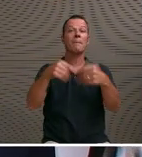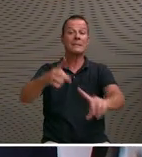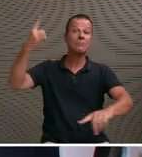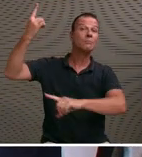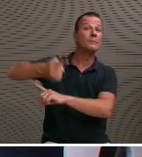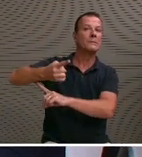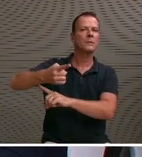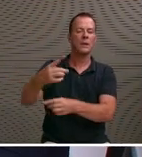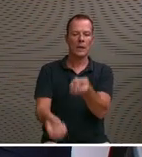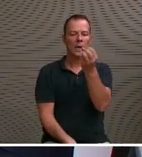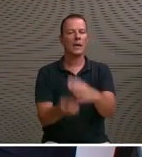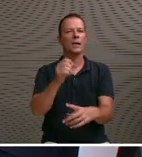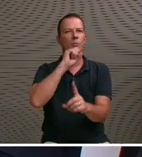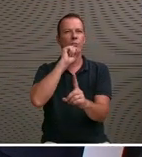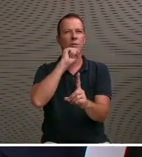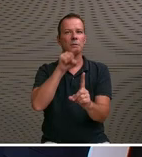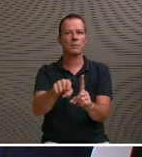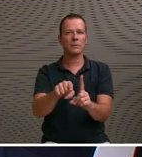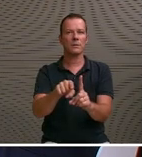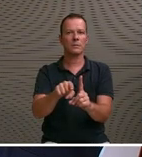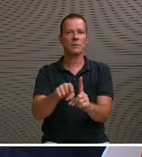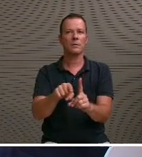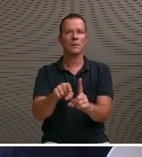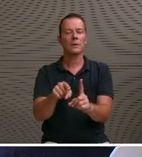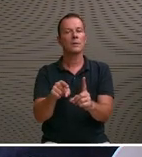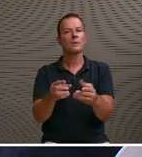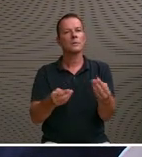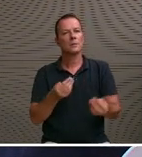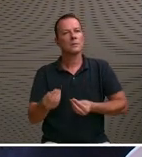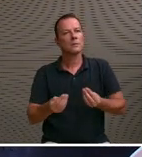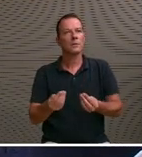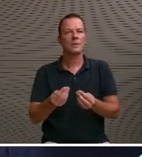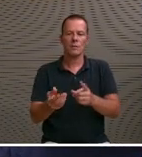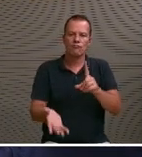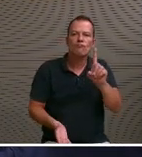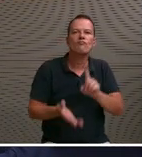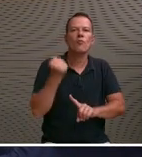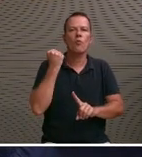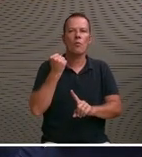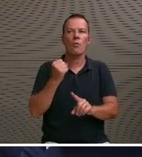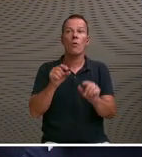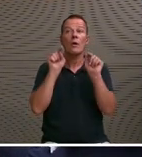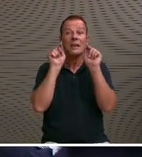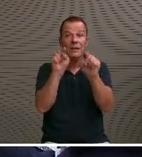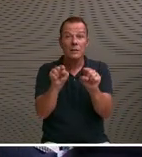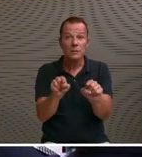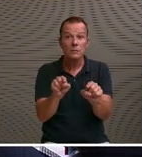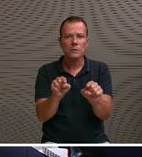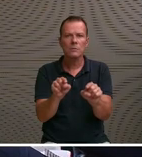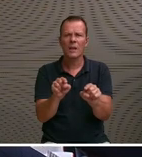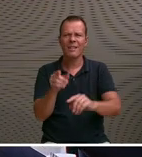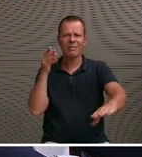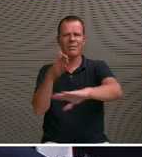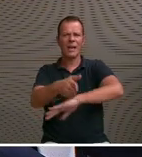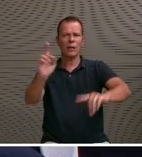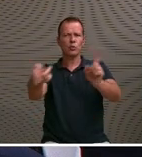opportunity for substantial value creation. And being successful in that is not straightforward, but there is a formula that